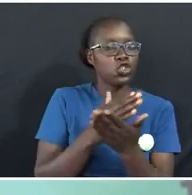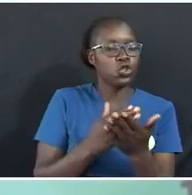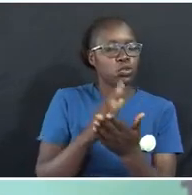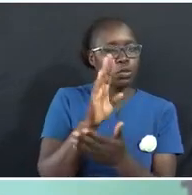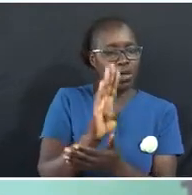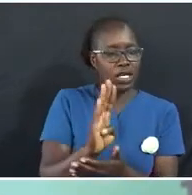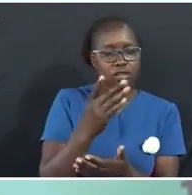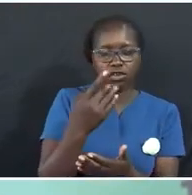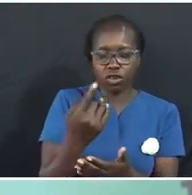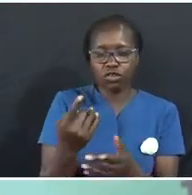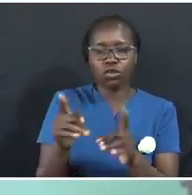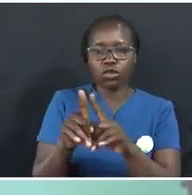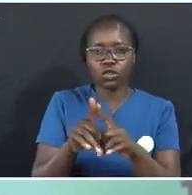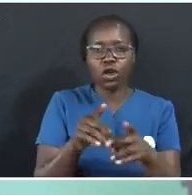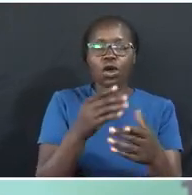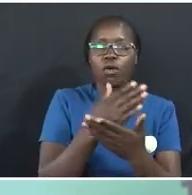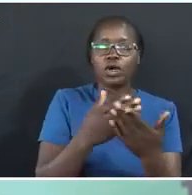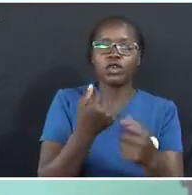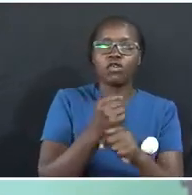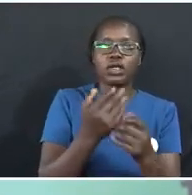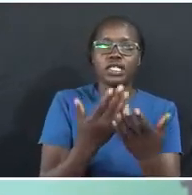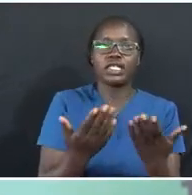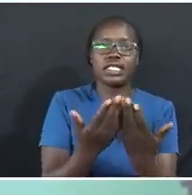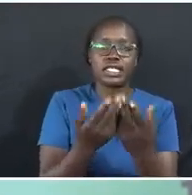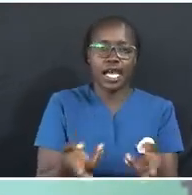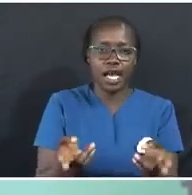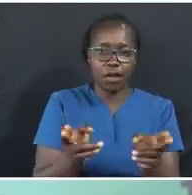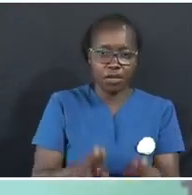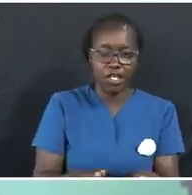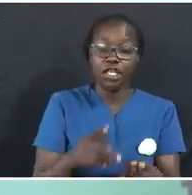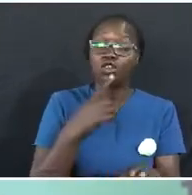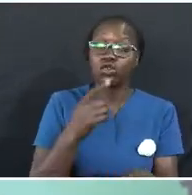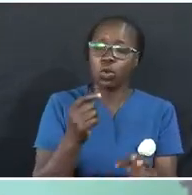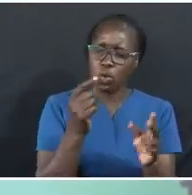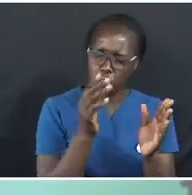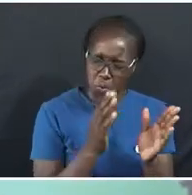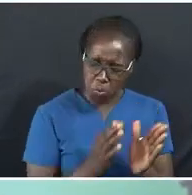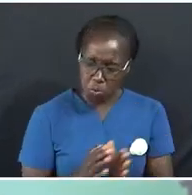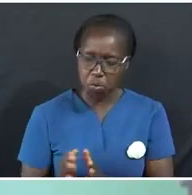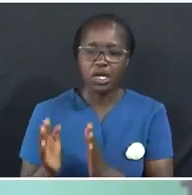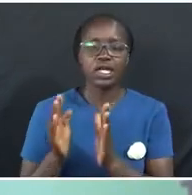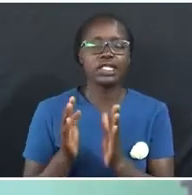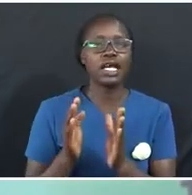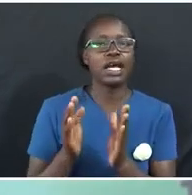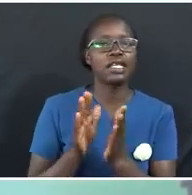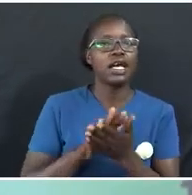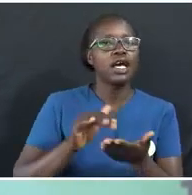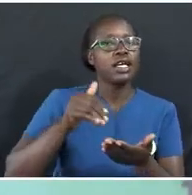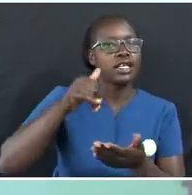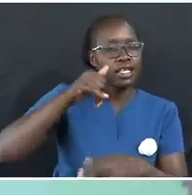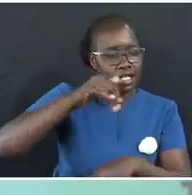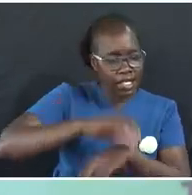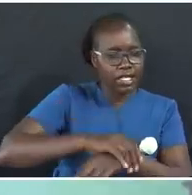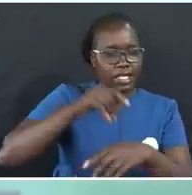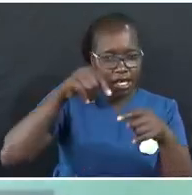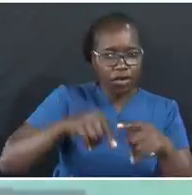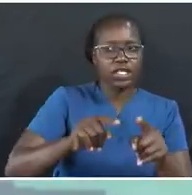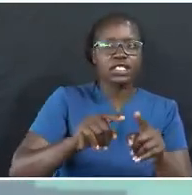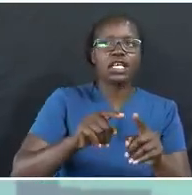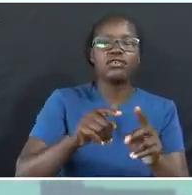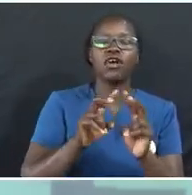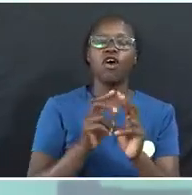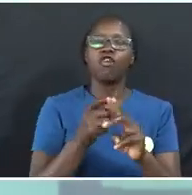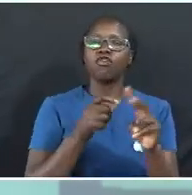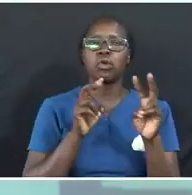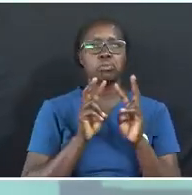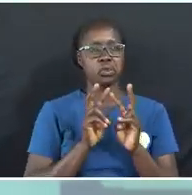things, making those things happen. And therefore, we must challenge ourselves that we must transform ourselves from spectators to